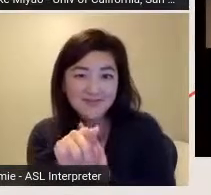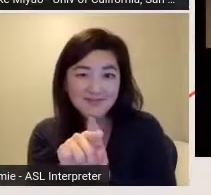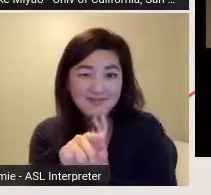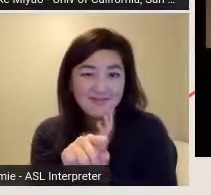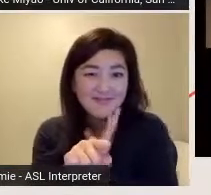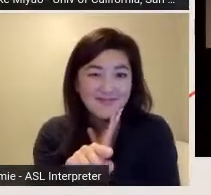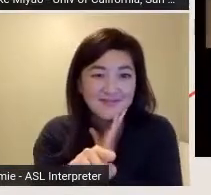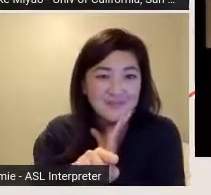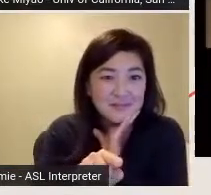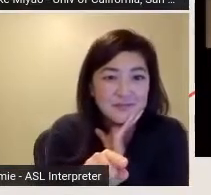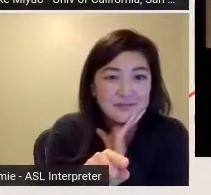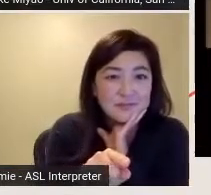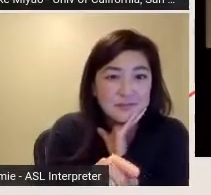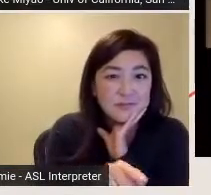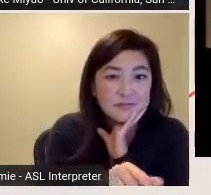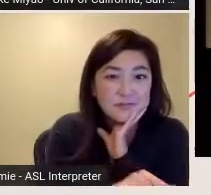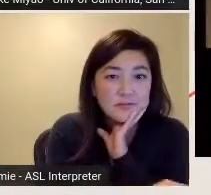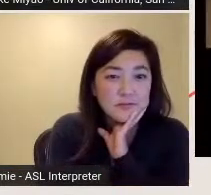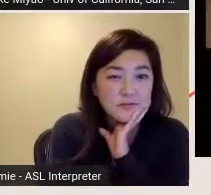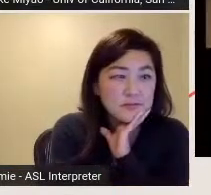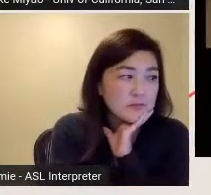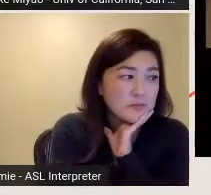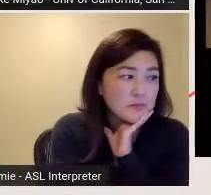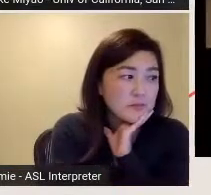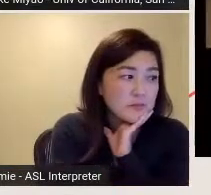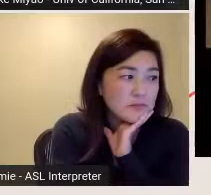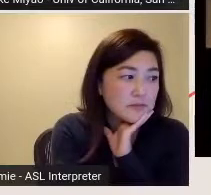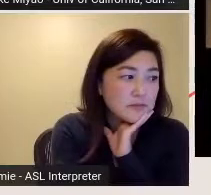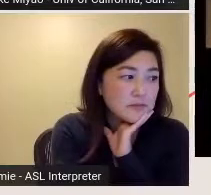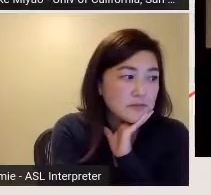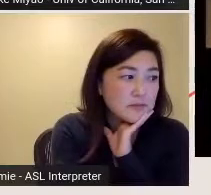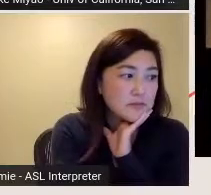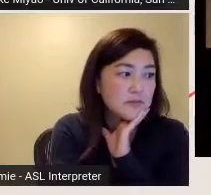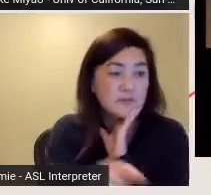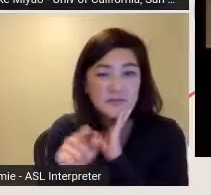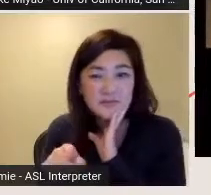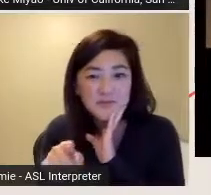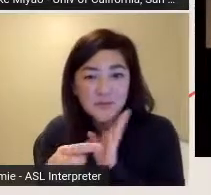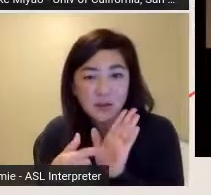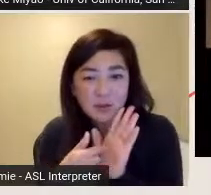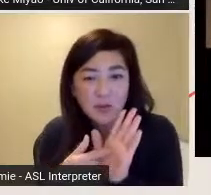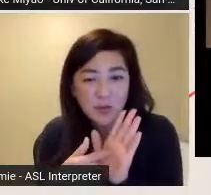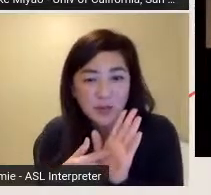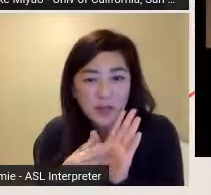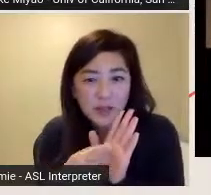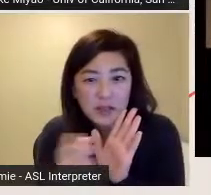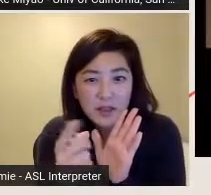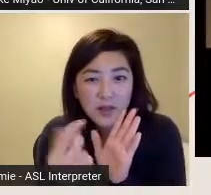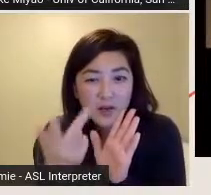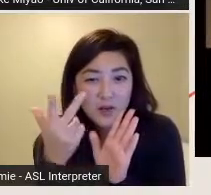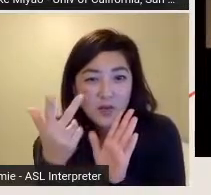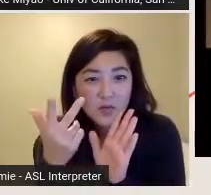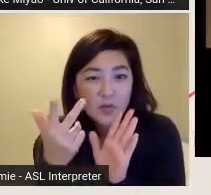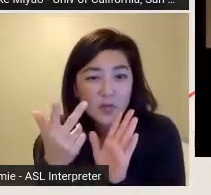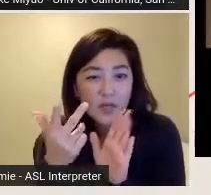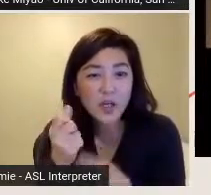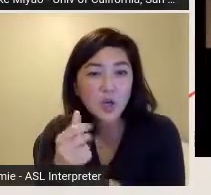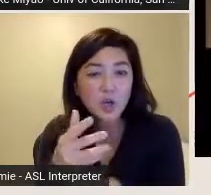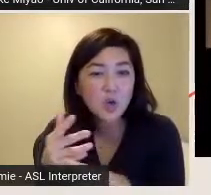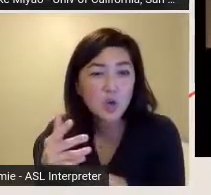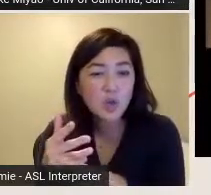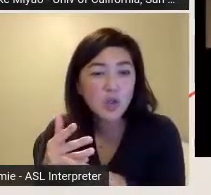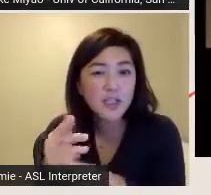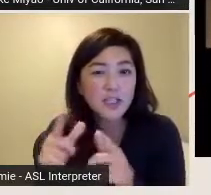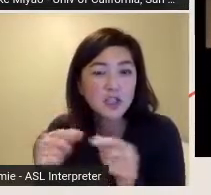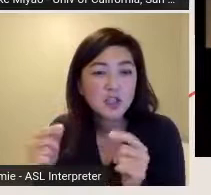segment of the film, the slide that I'm showing here has 3 of the key figures of early Japanese modernity who